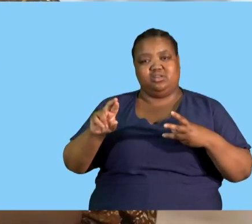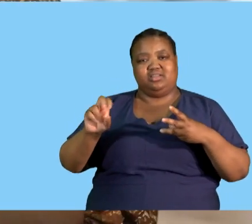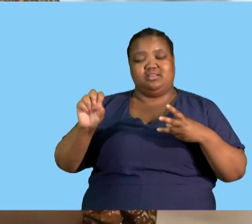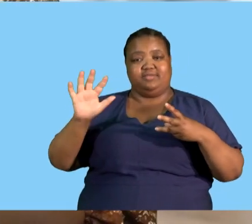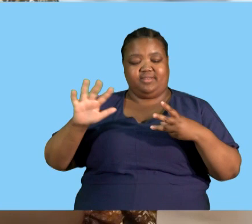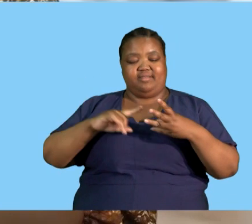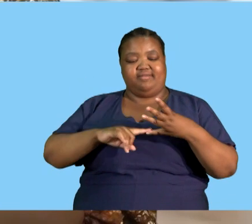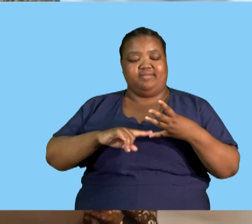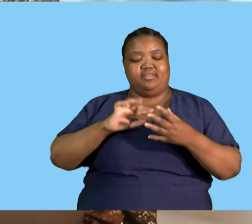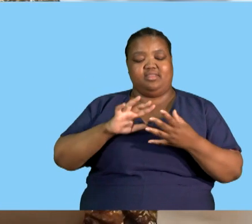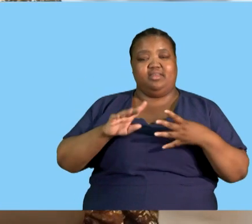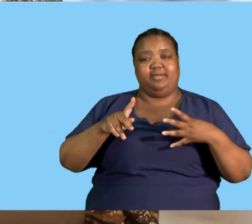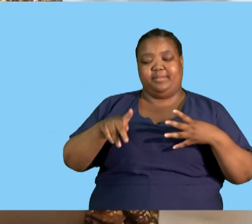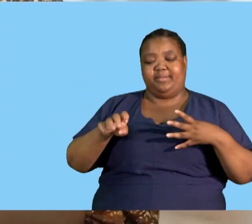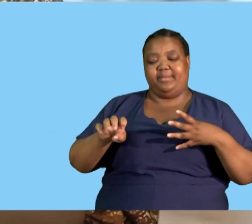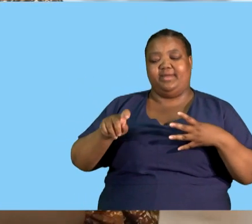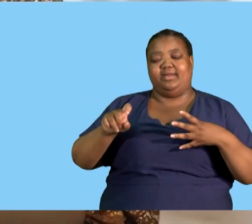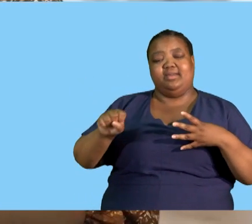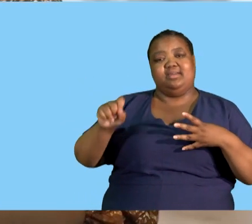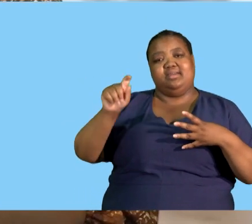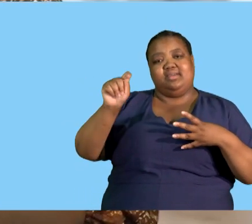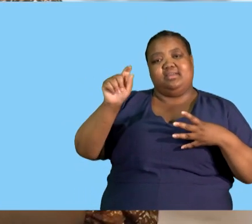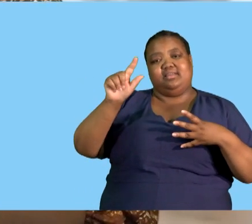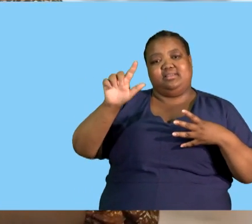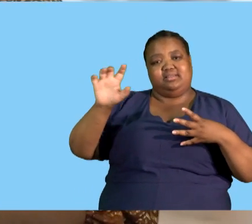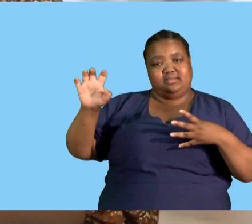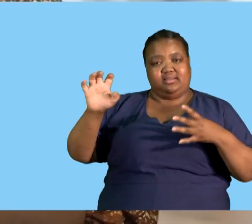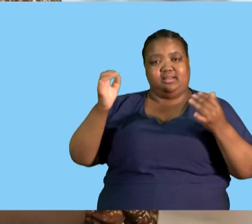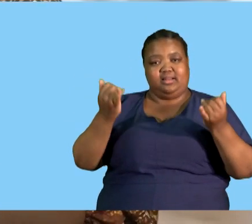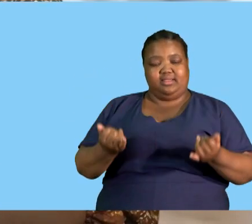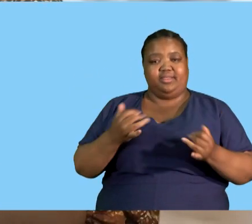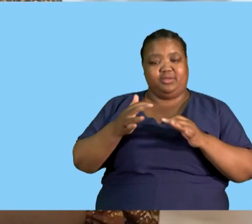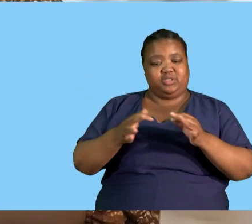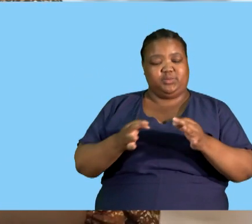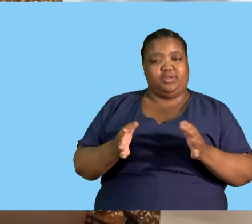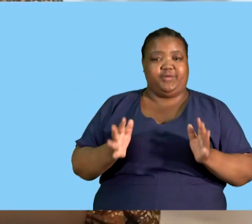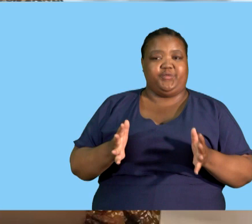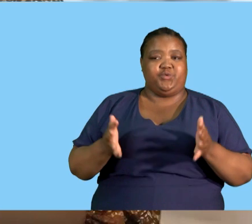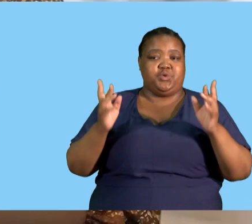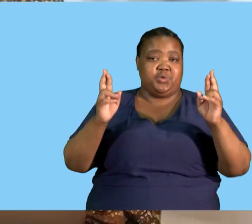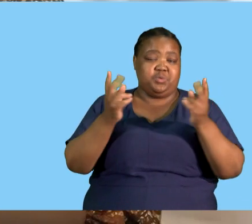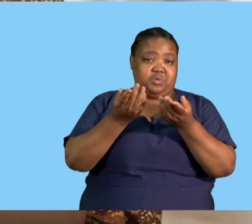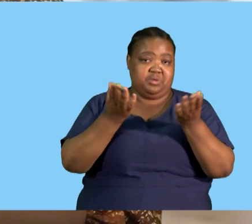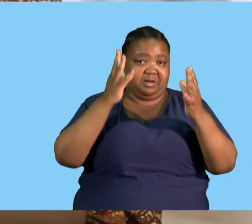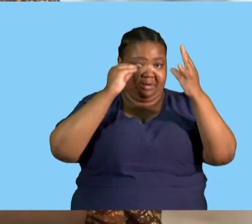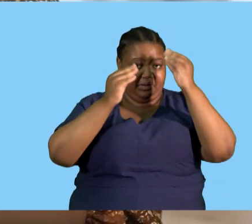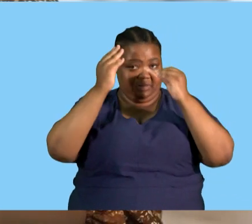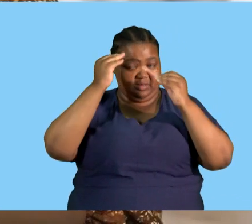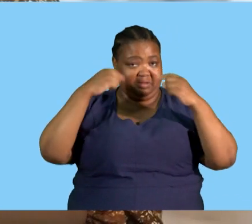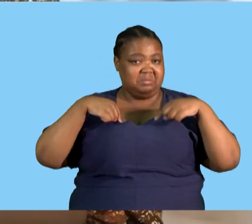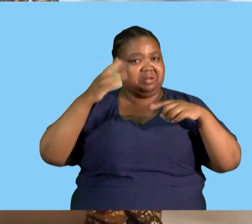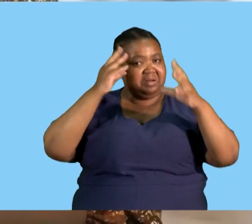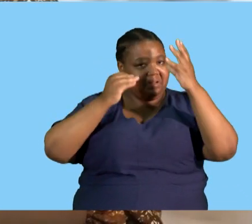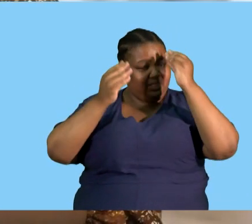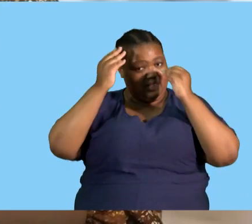we concluded with the PESTLE, which is an acronym as explained just now. I hope you've learned so much, because I have